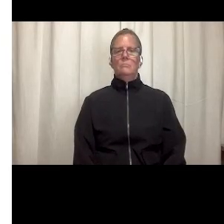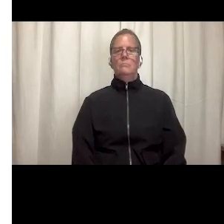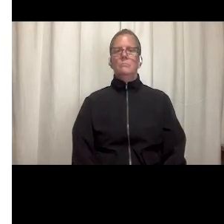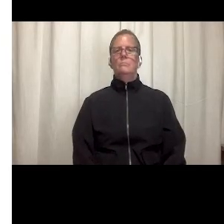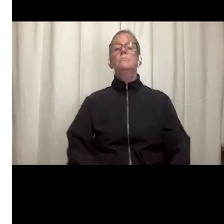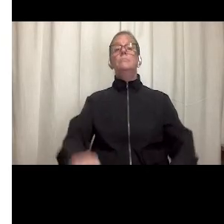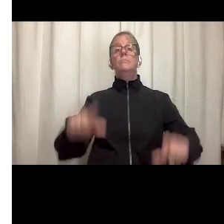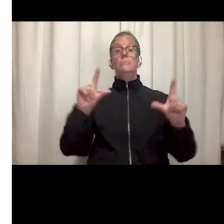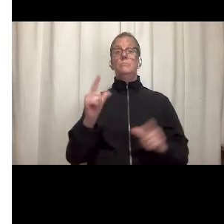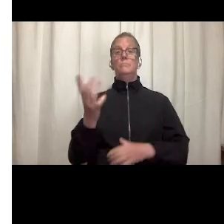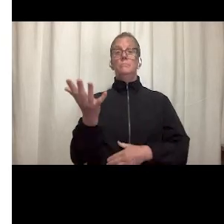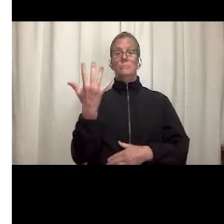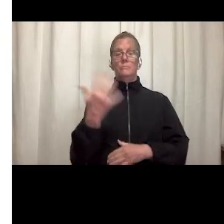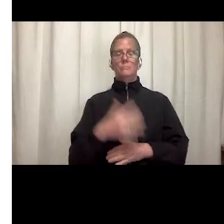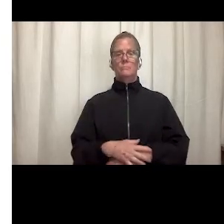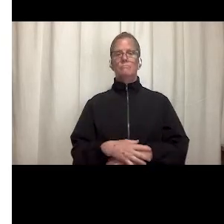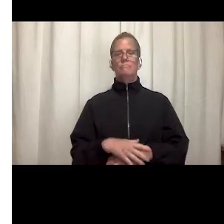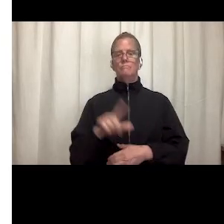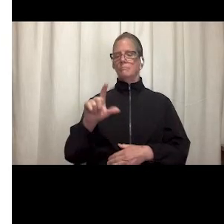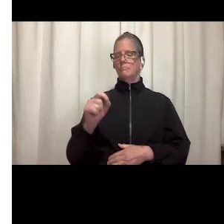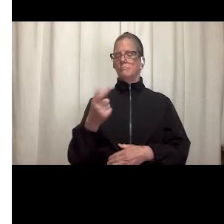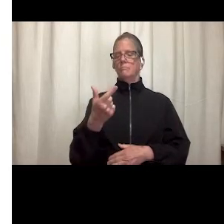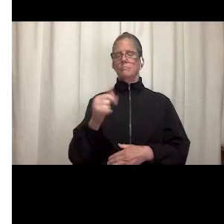Slide 5, logic model.